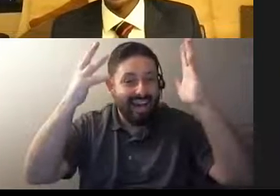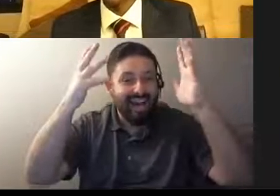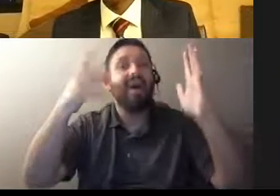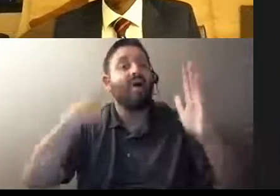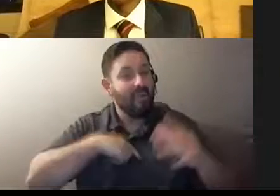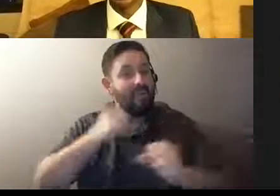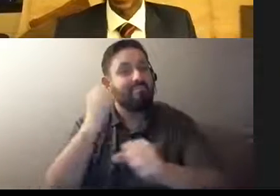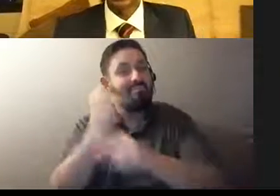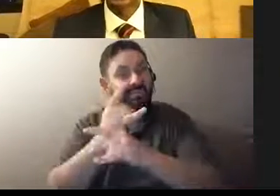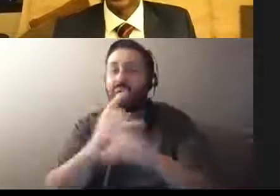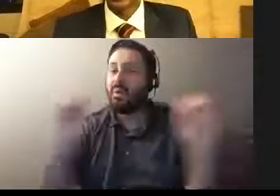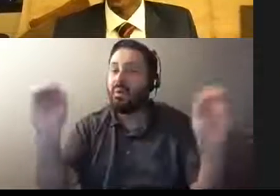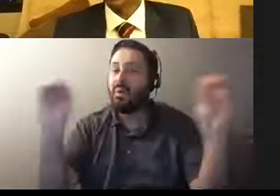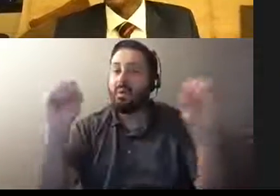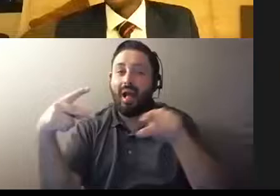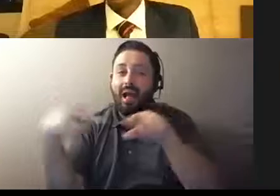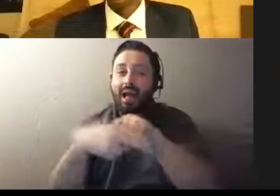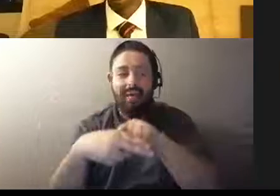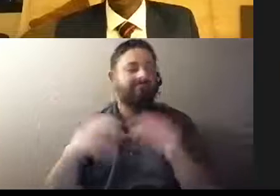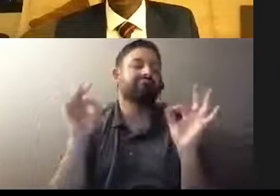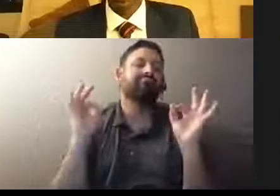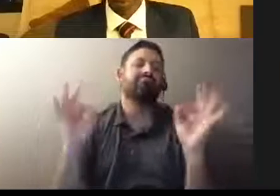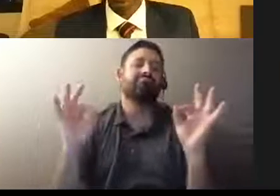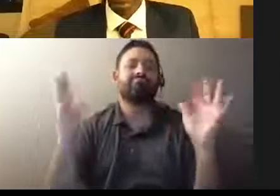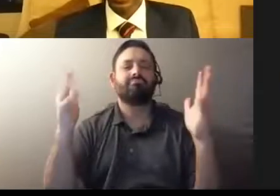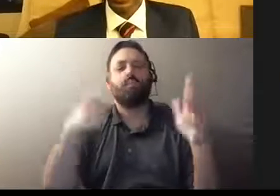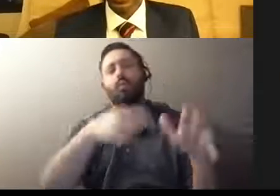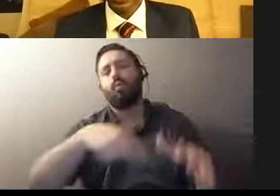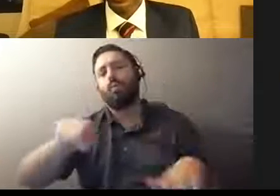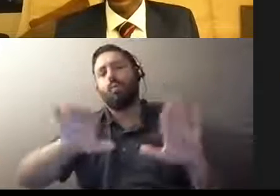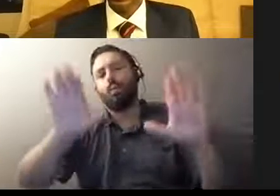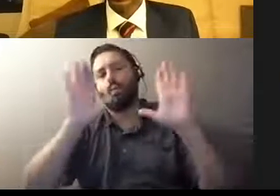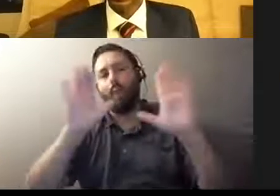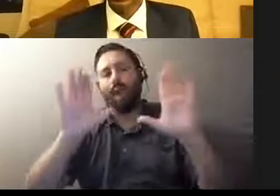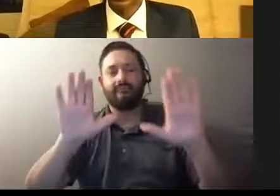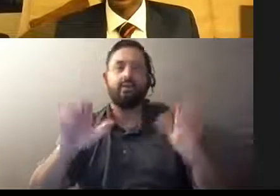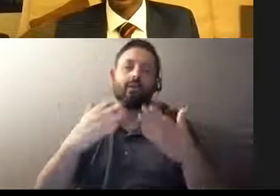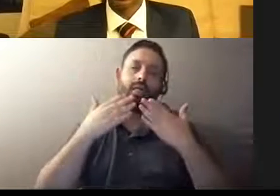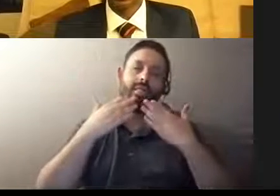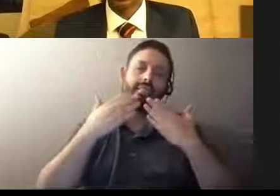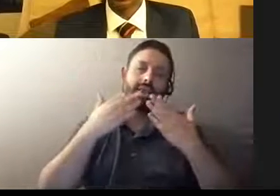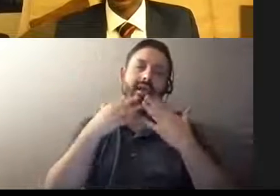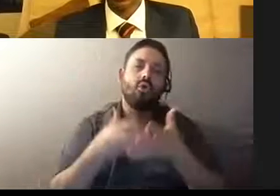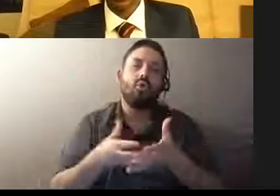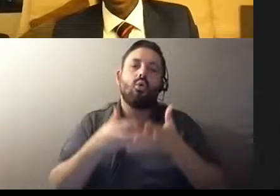did Yay. it. Nobody got cut off. We did it. We did it. We did it. We did it. You guys were wonderful. Thank you so much. I'm